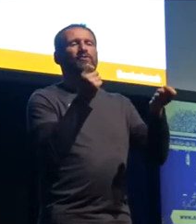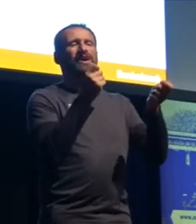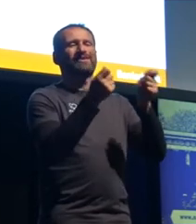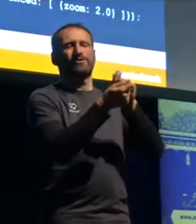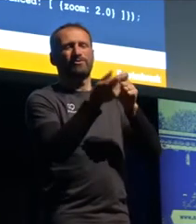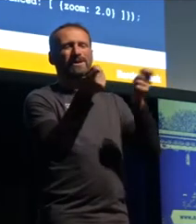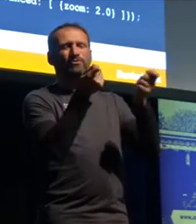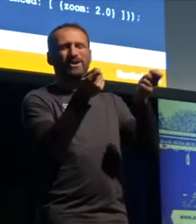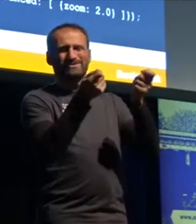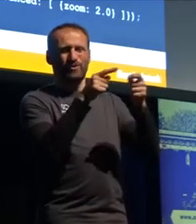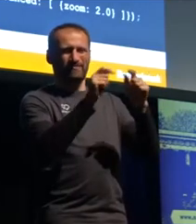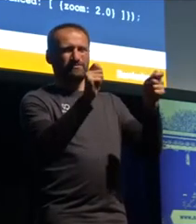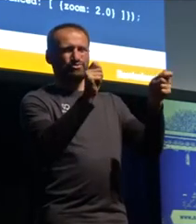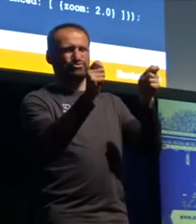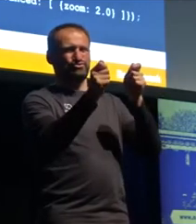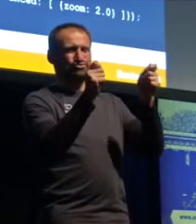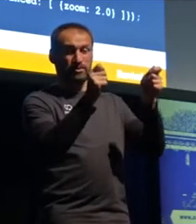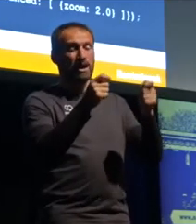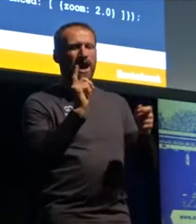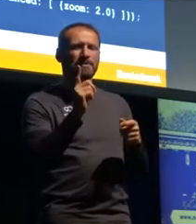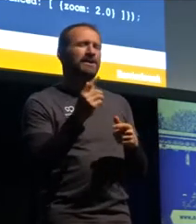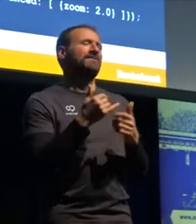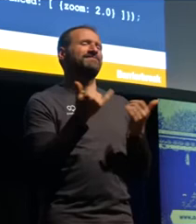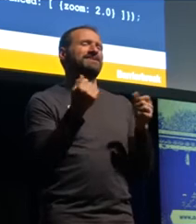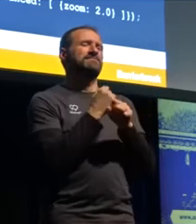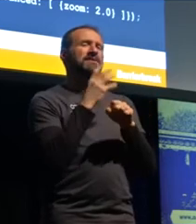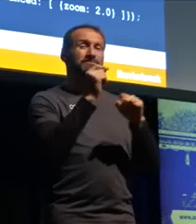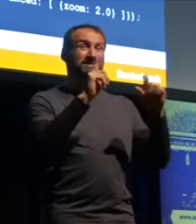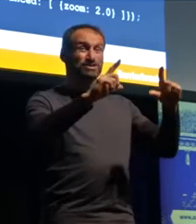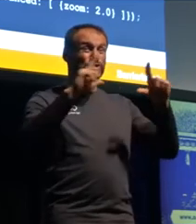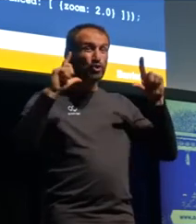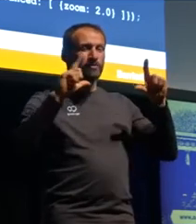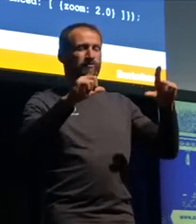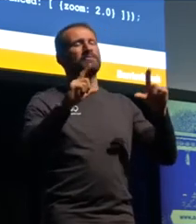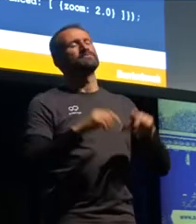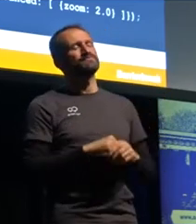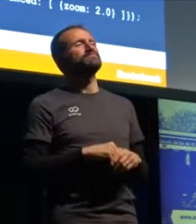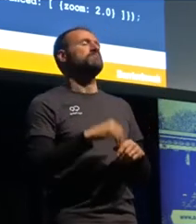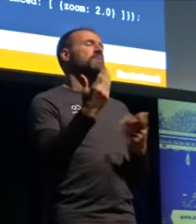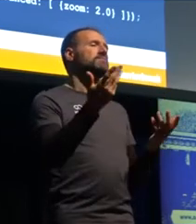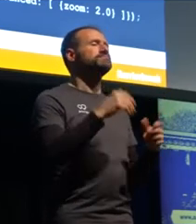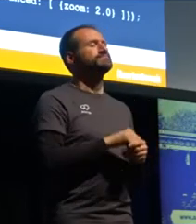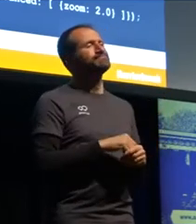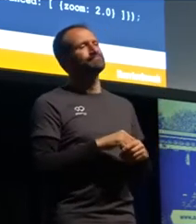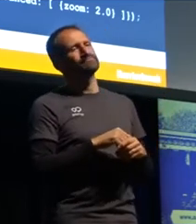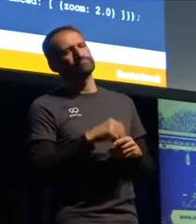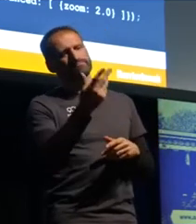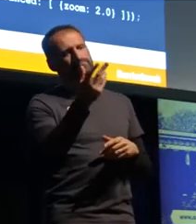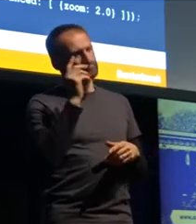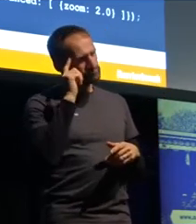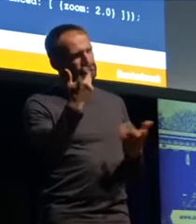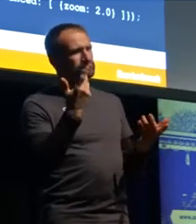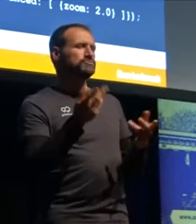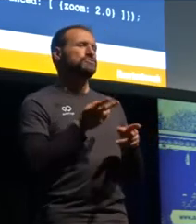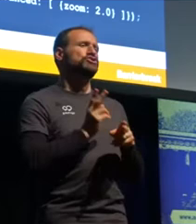really interested in is zooming. So how do you do this? So you do something like, you know, you call the standard,